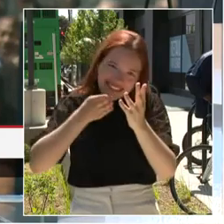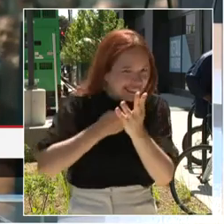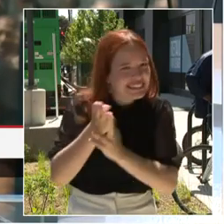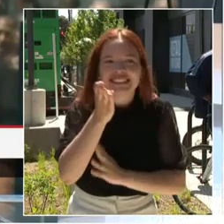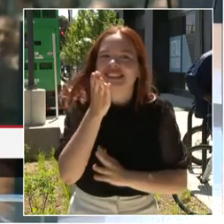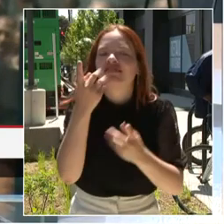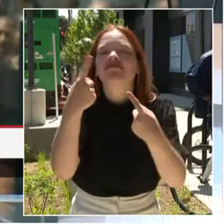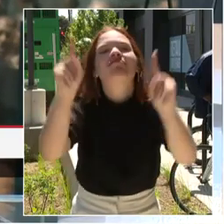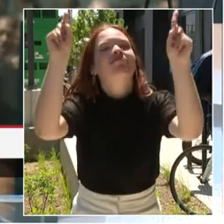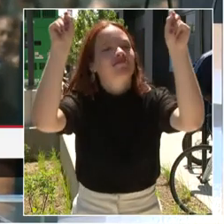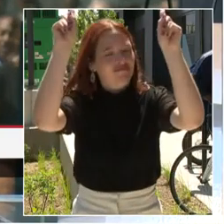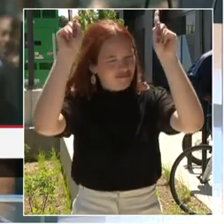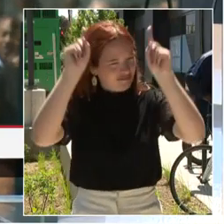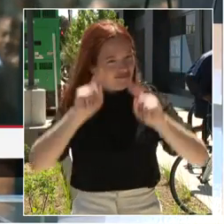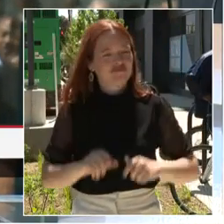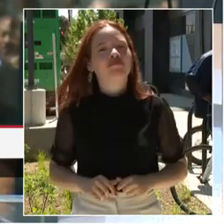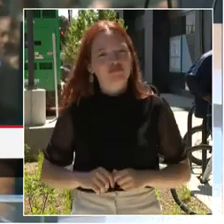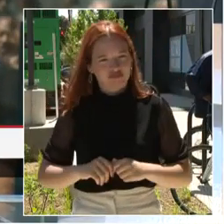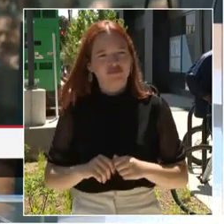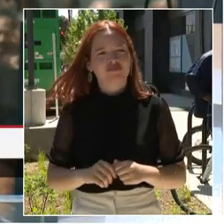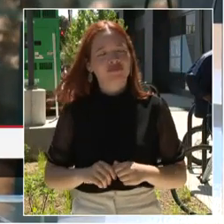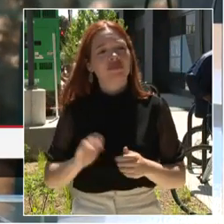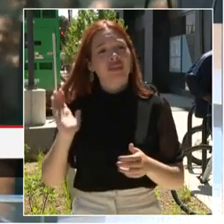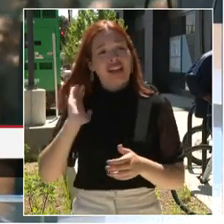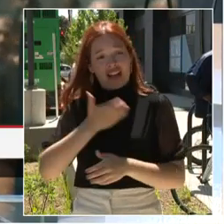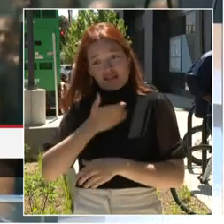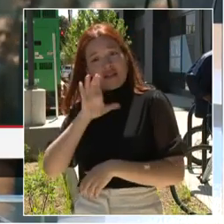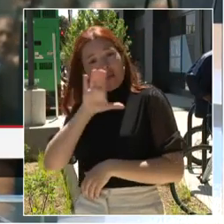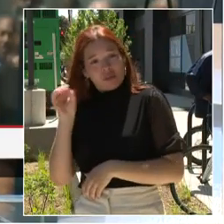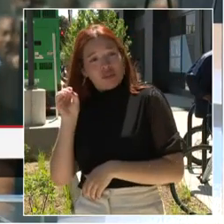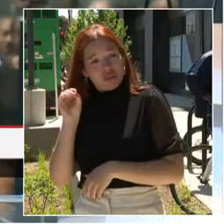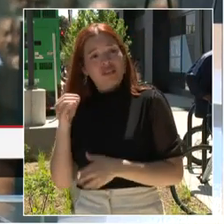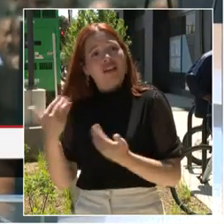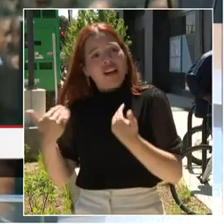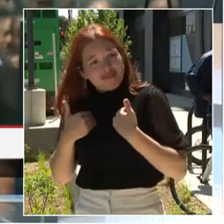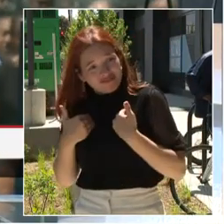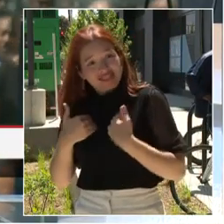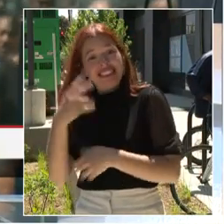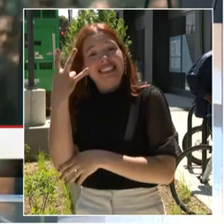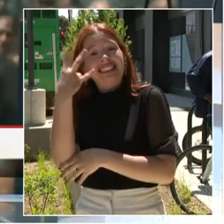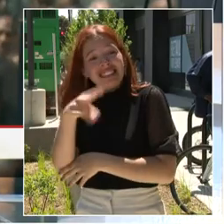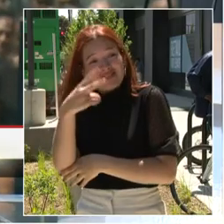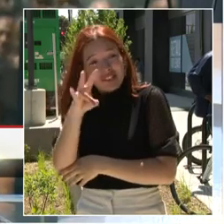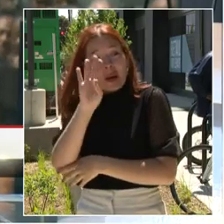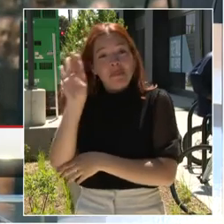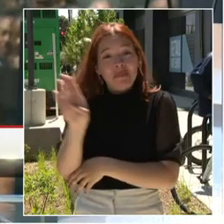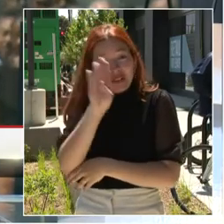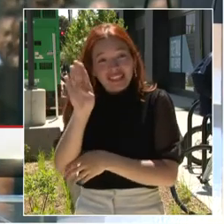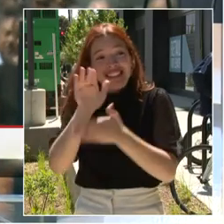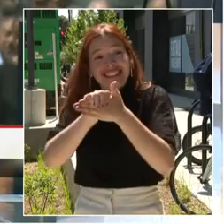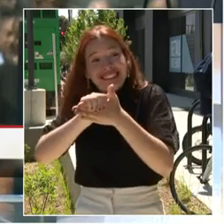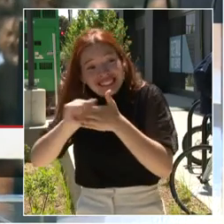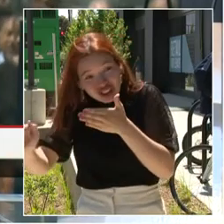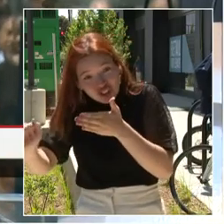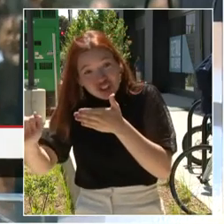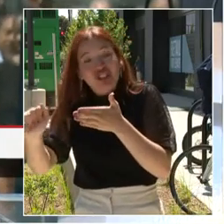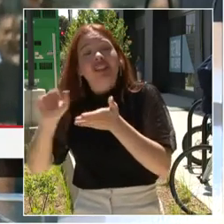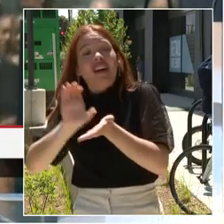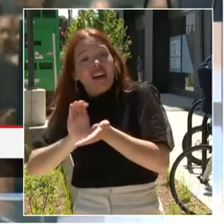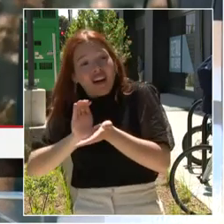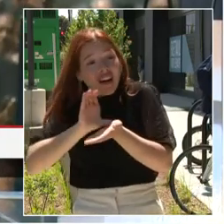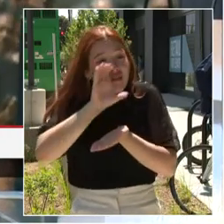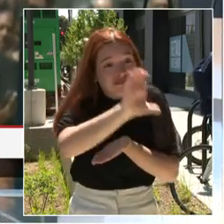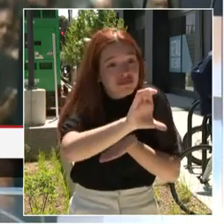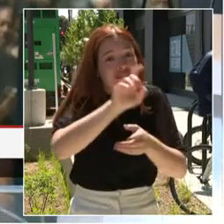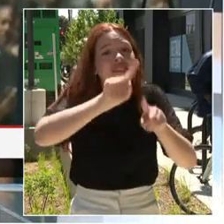Group. Over our history, we've deployed over $17 billion of capital to underserved neighborhoods around the country. That's included over 12 million